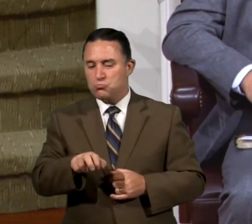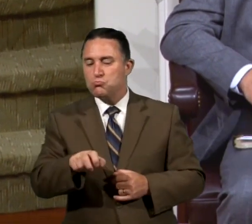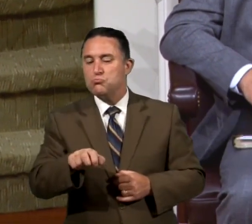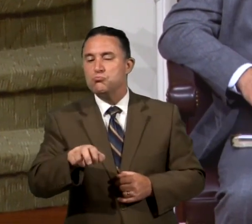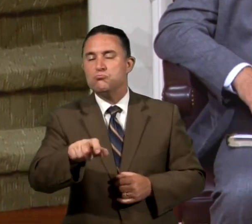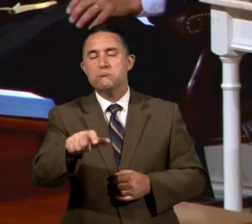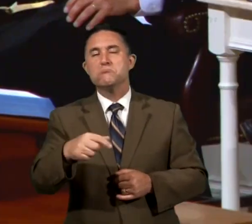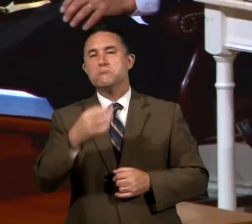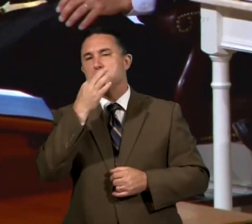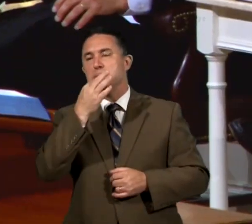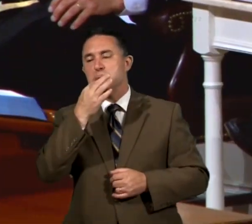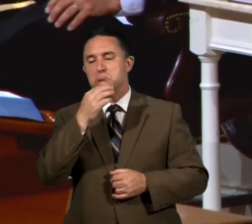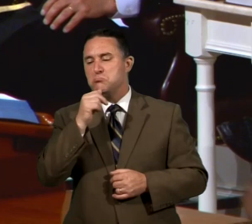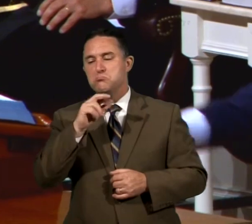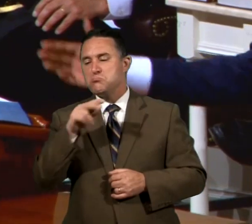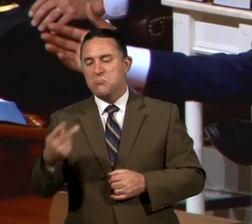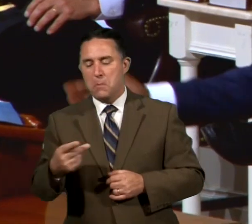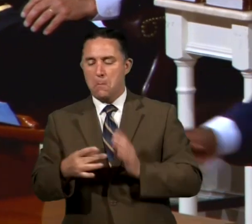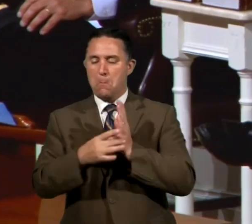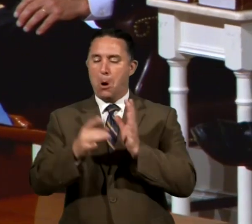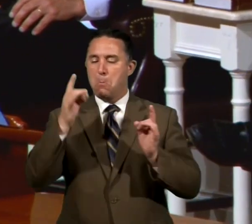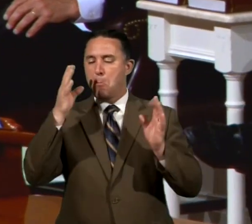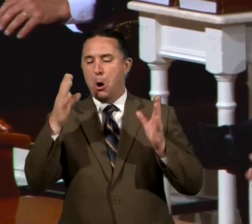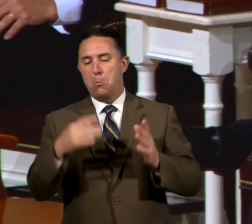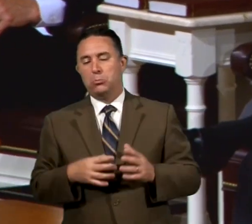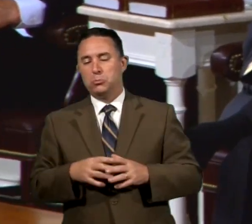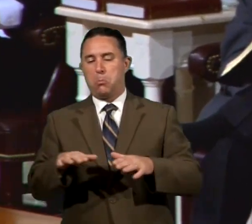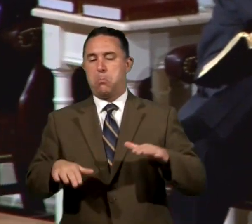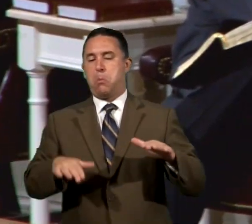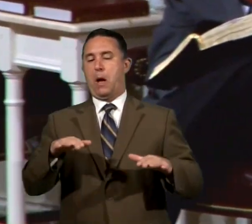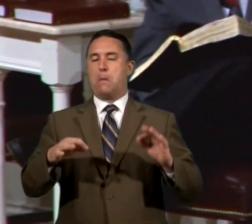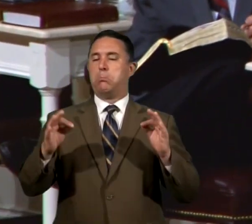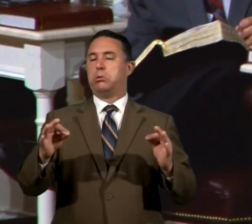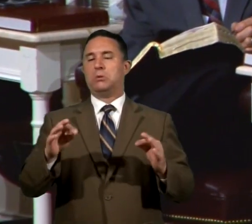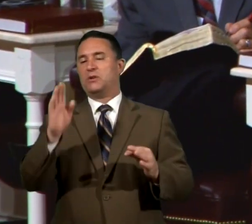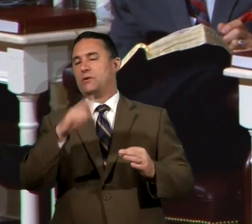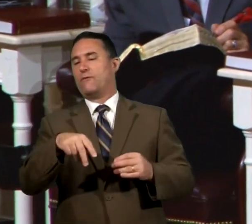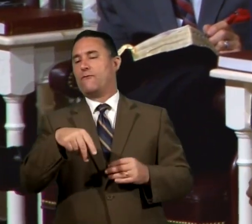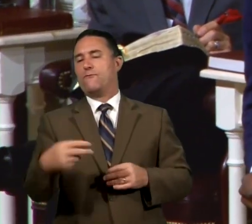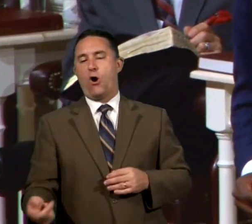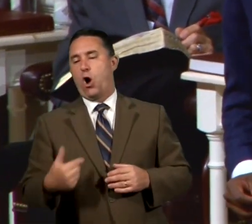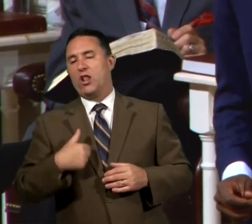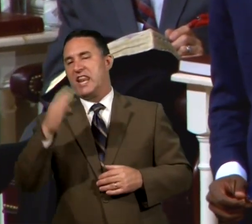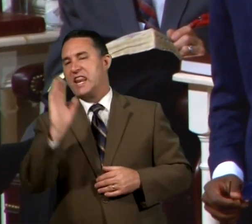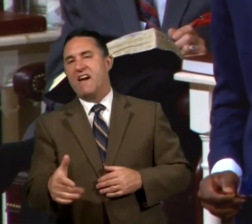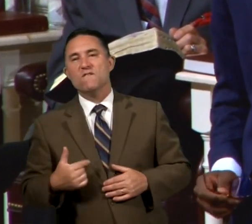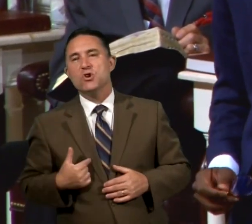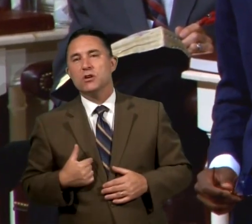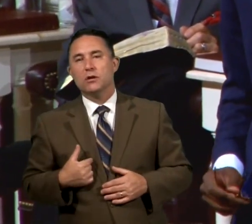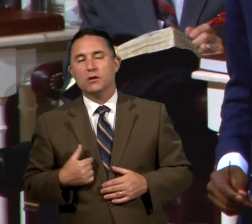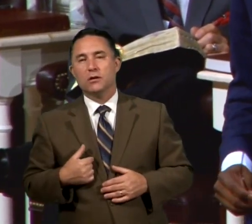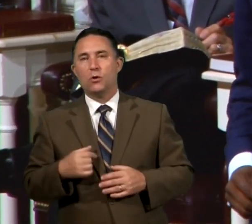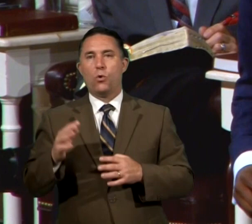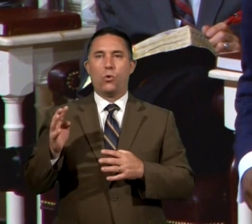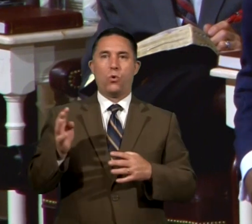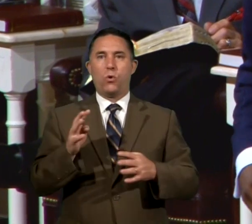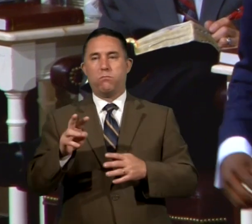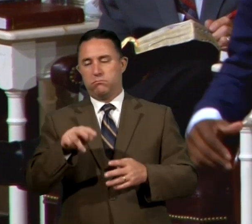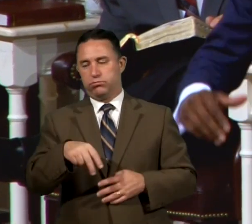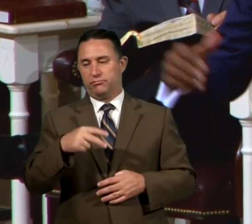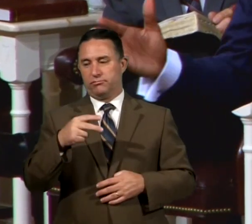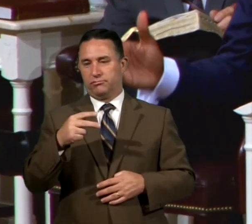too. And I'm not going to fall. I'm so good at this. I got so much balance. I can never fall. A little bit of wind came and